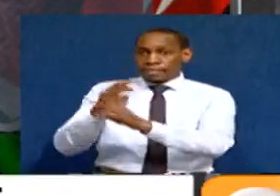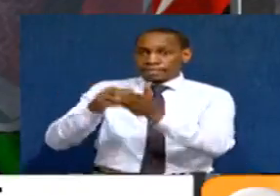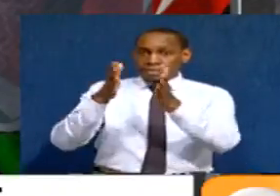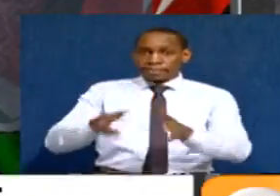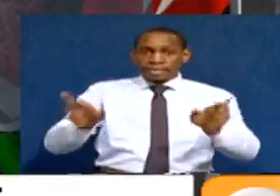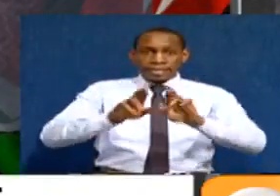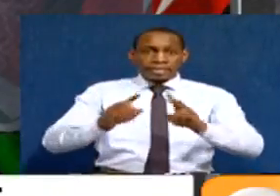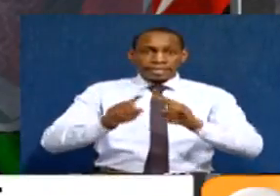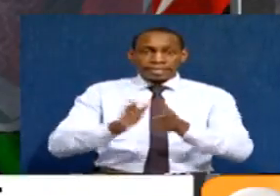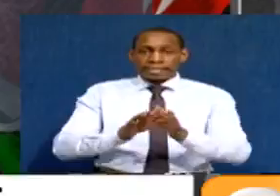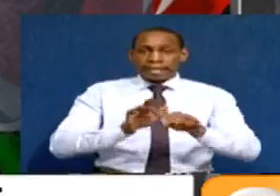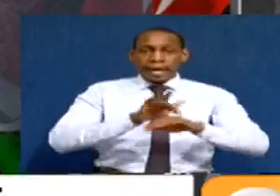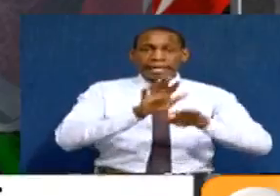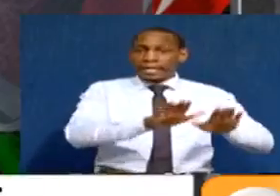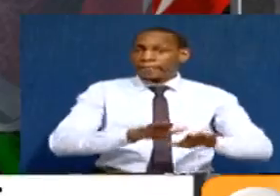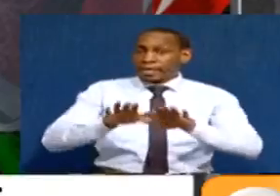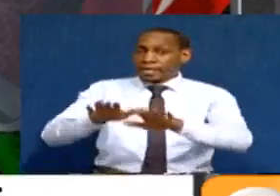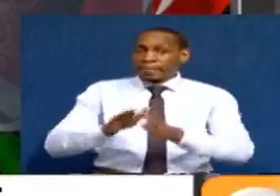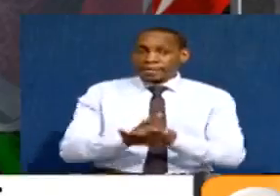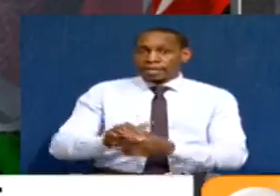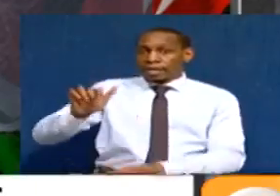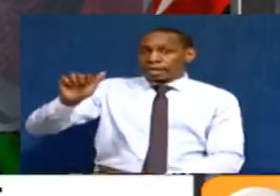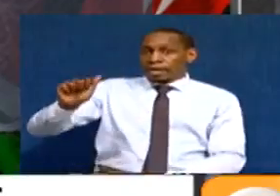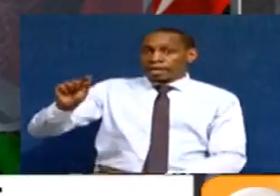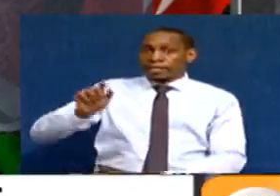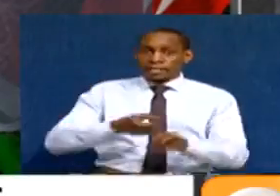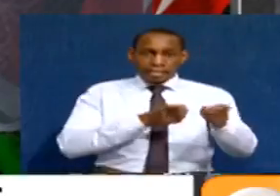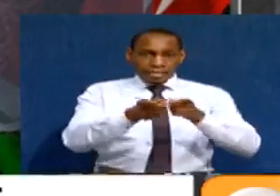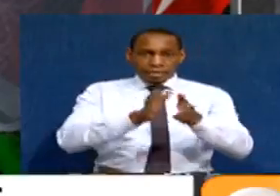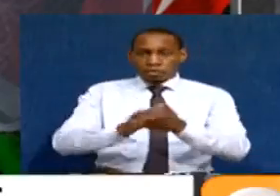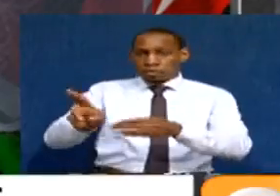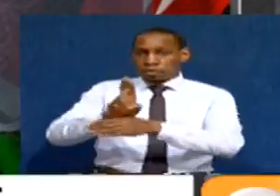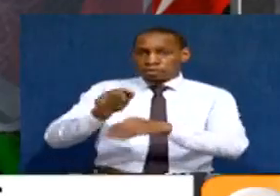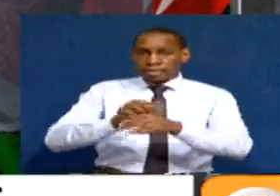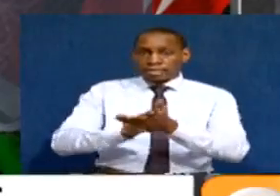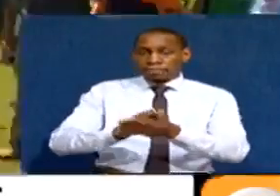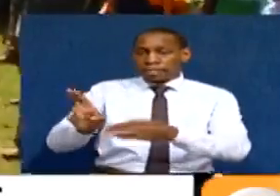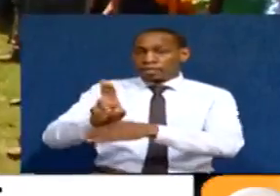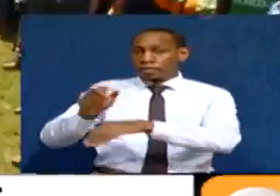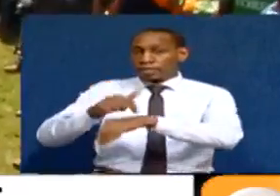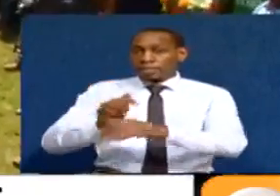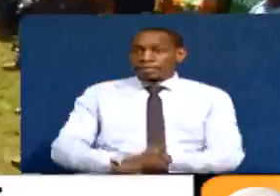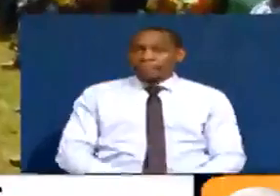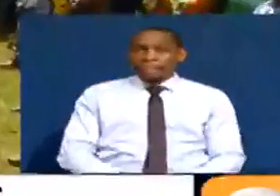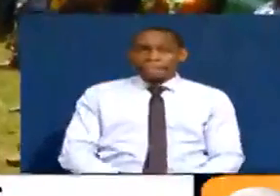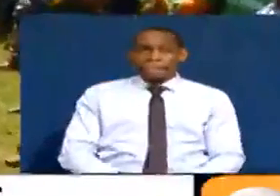candidates have already begun their early campaigns. The Act provides to limit expenditure during an expenditure period.